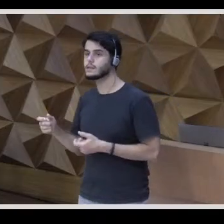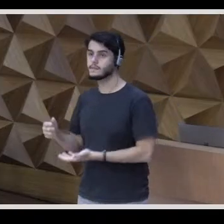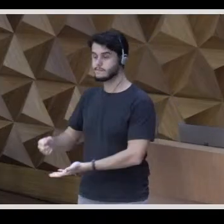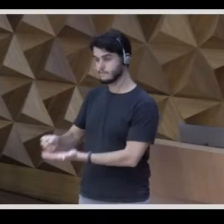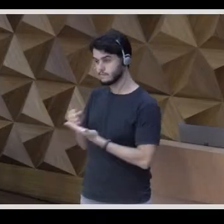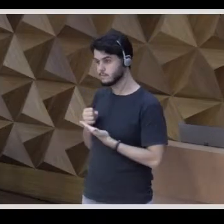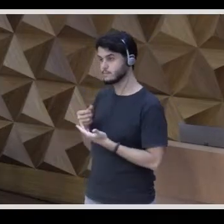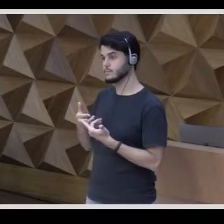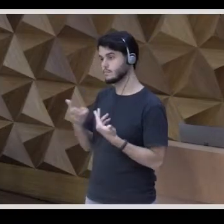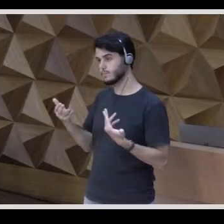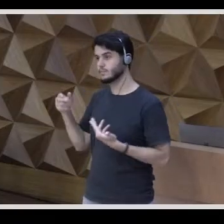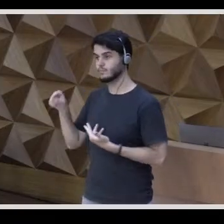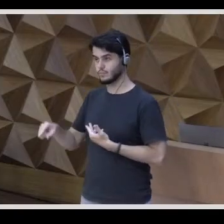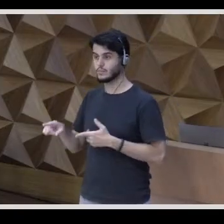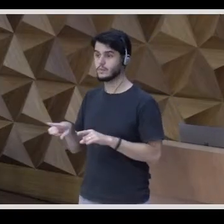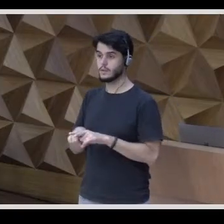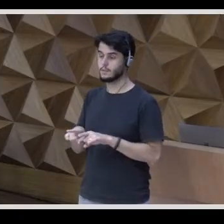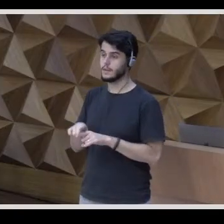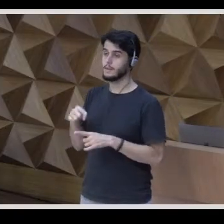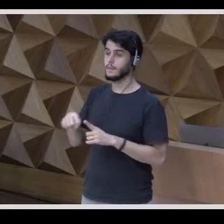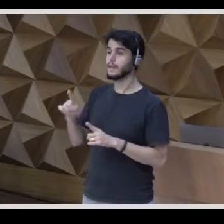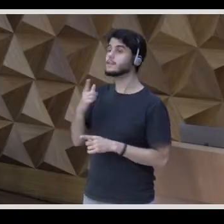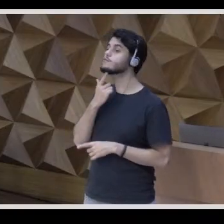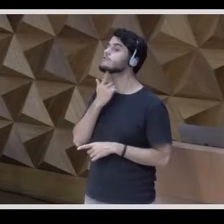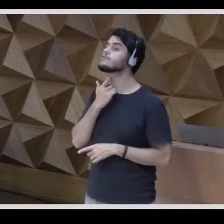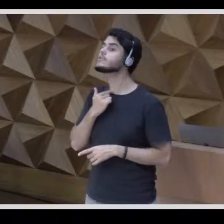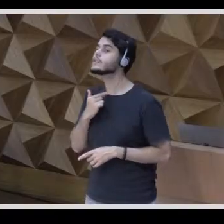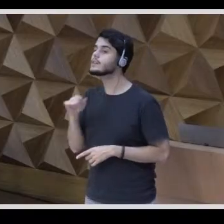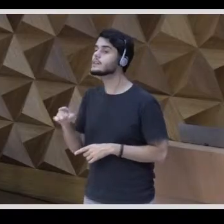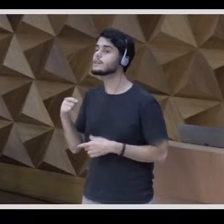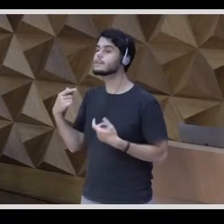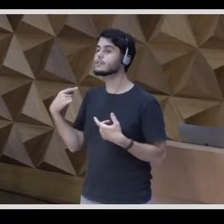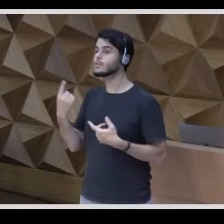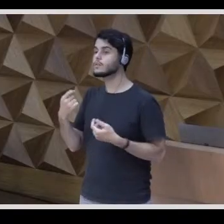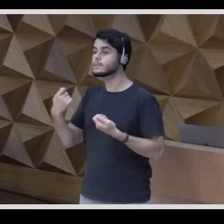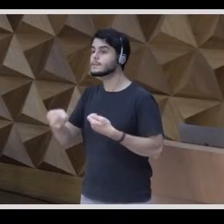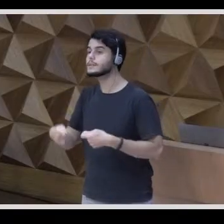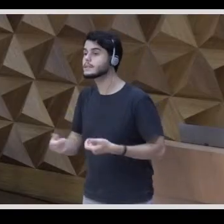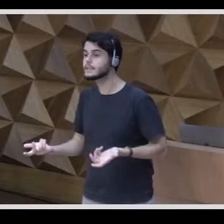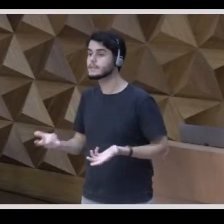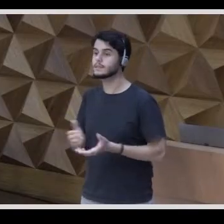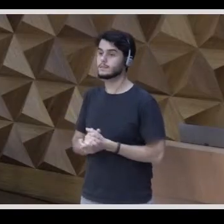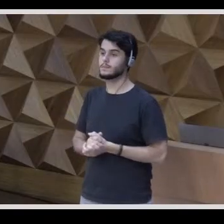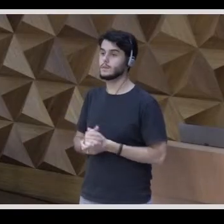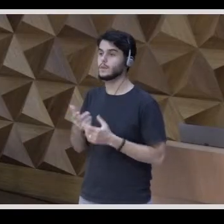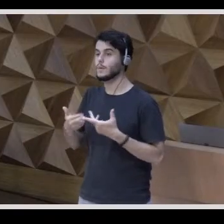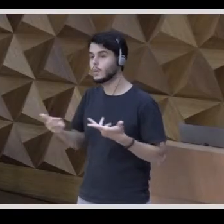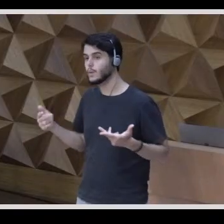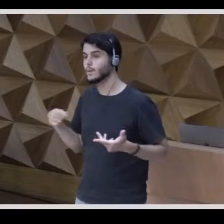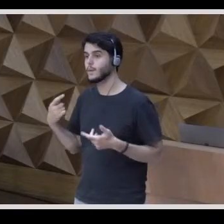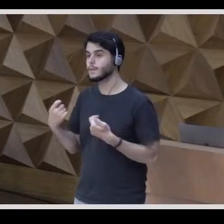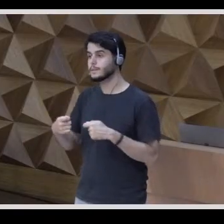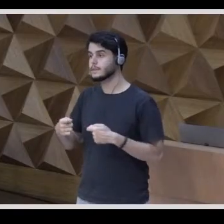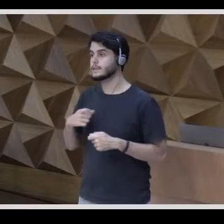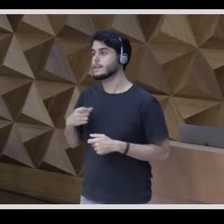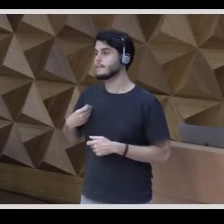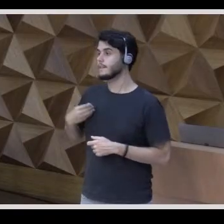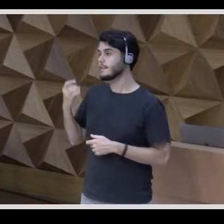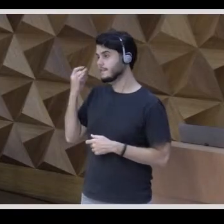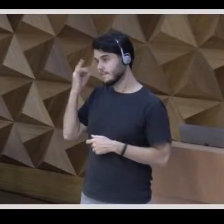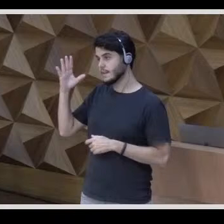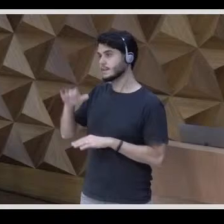the wants, like what we could not, that goes into making life easier. And I'm just interested to hear from